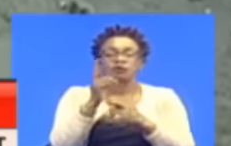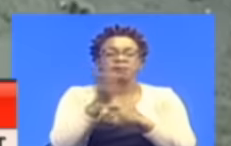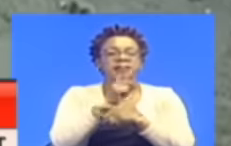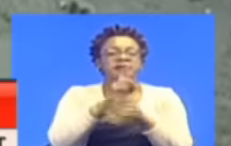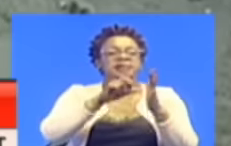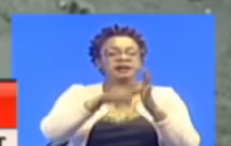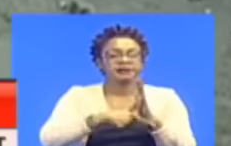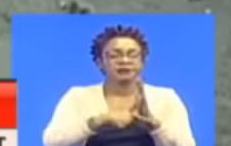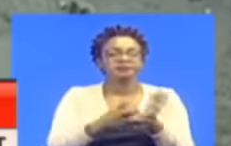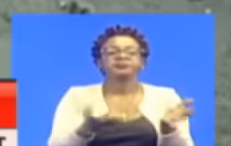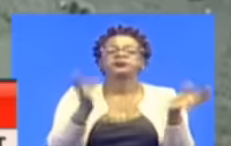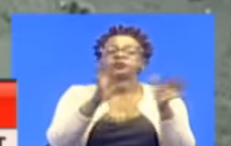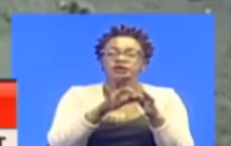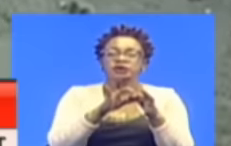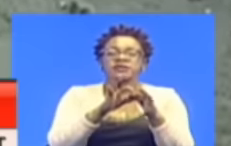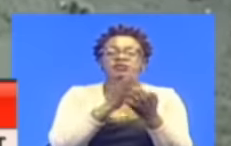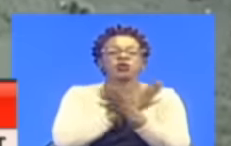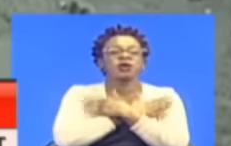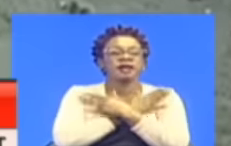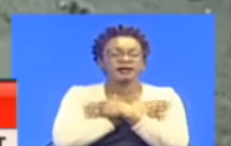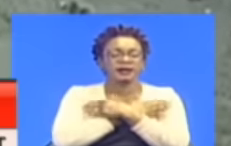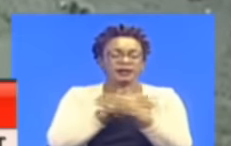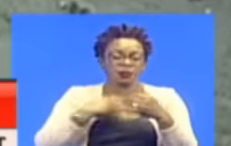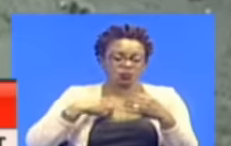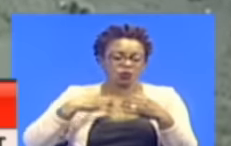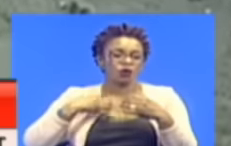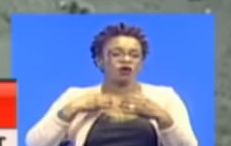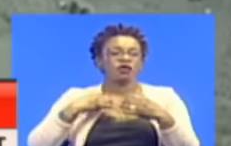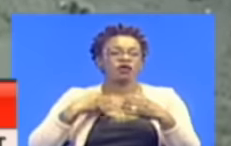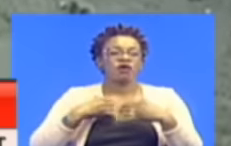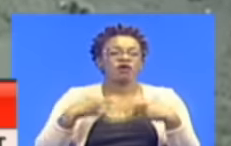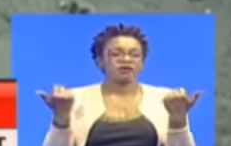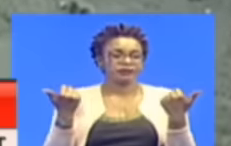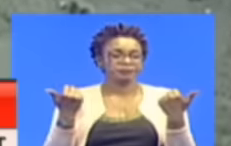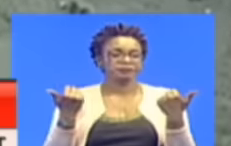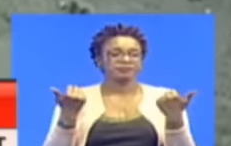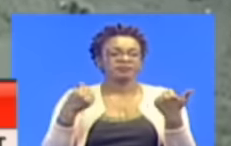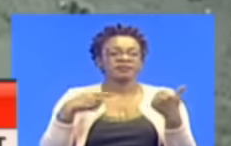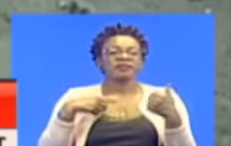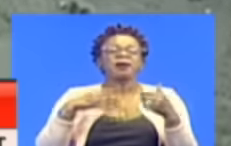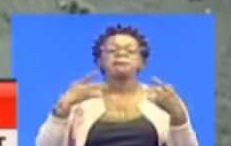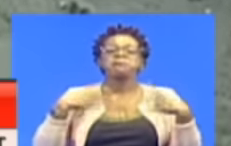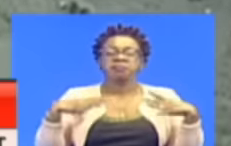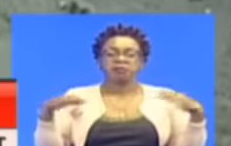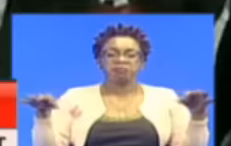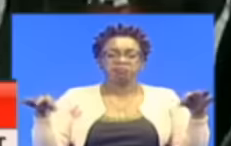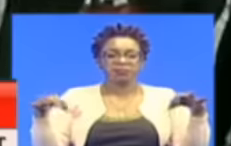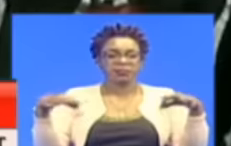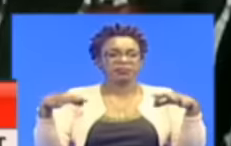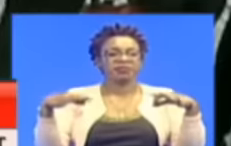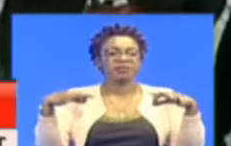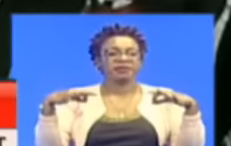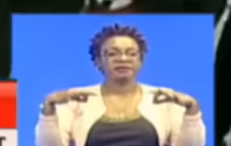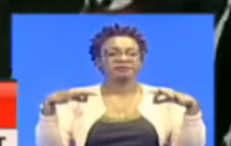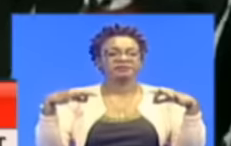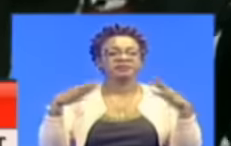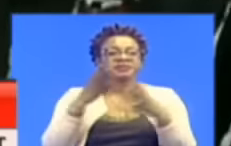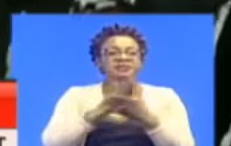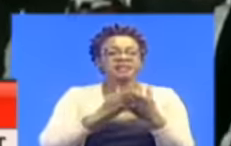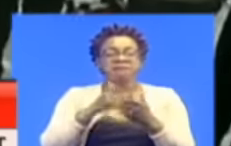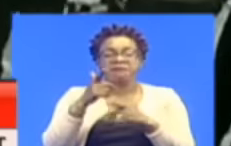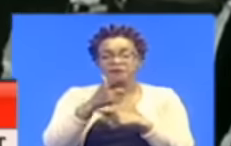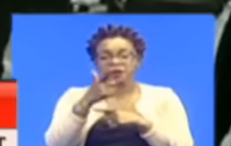joins his colleague in stripping naked. Their trick pulled off. People started trickling in, some taking